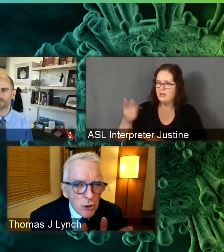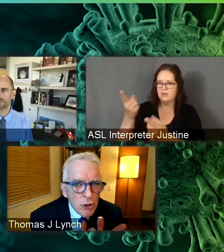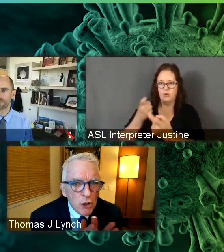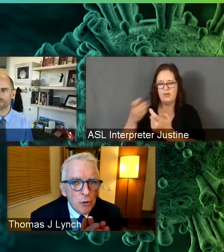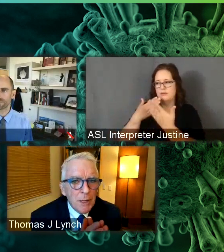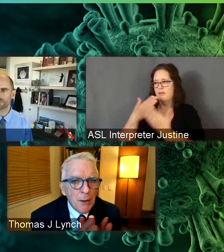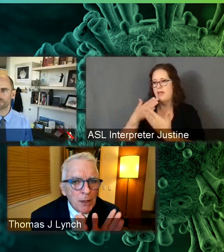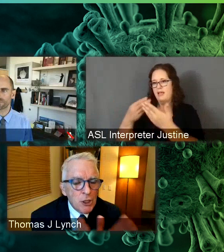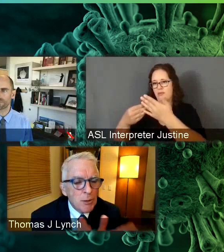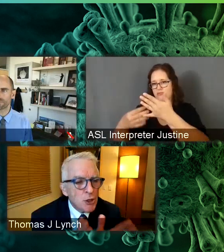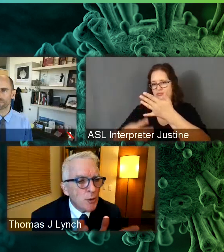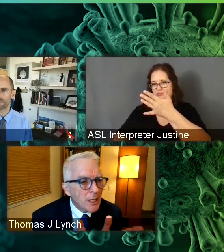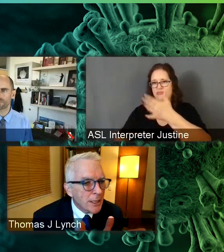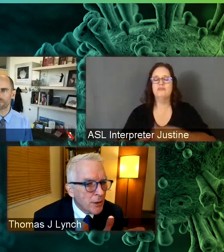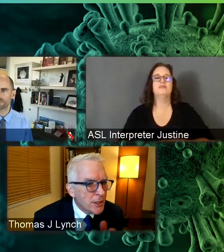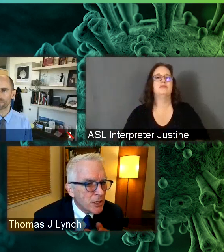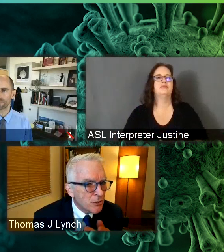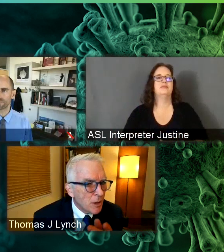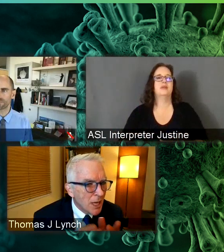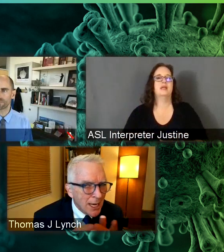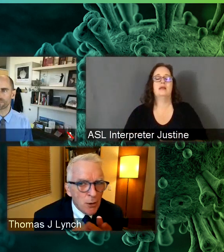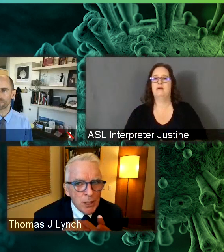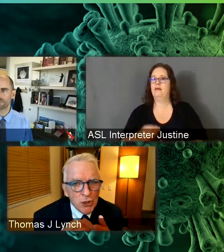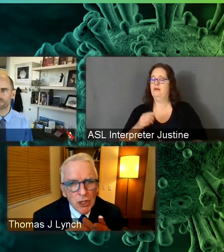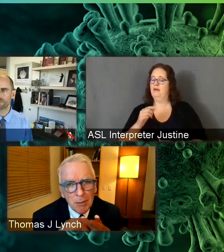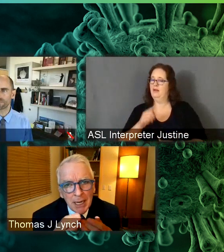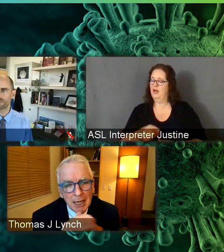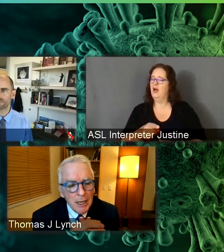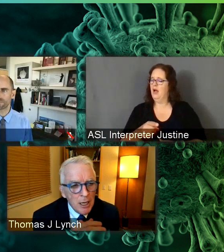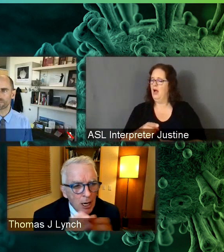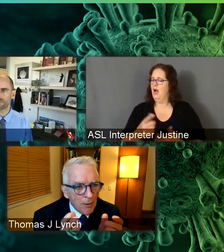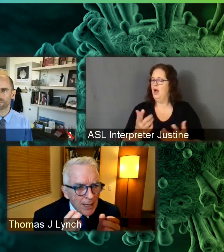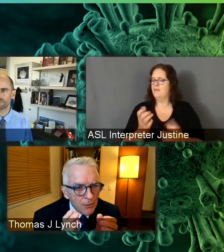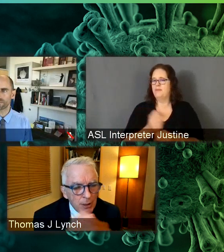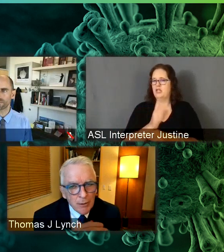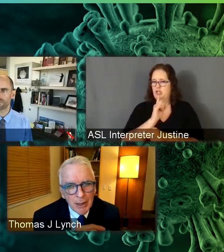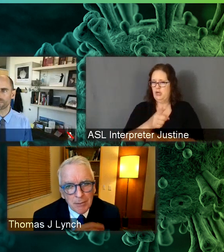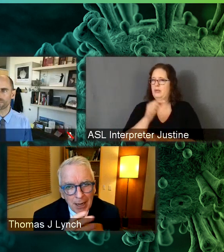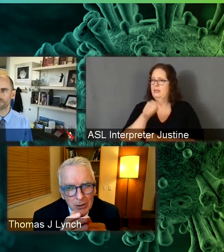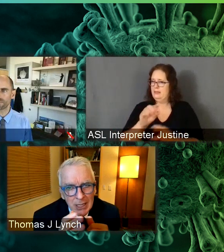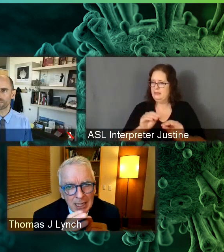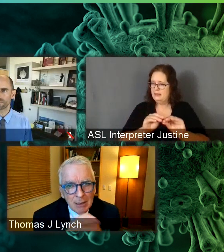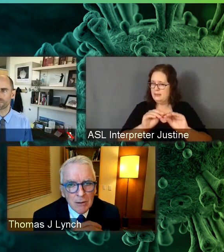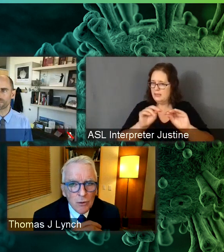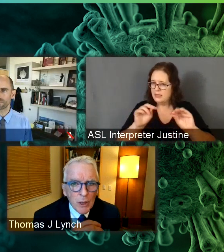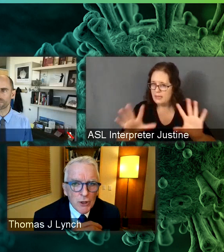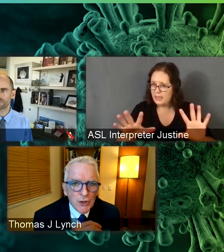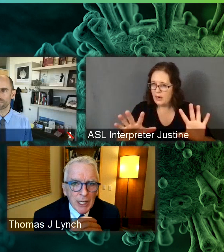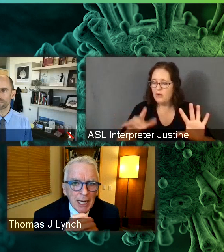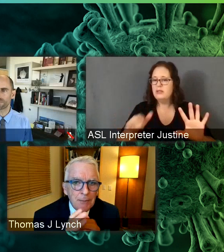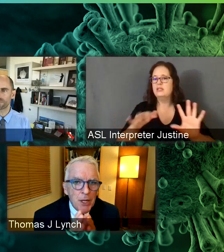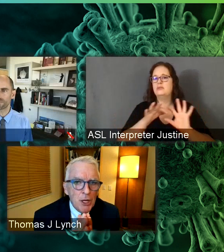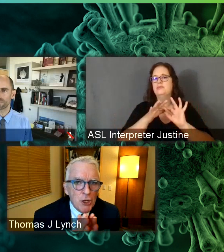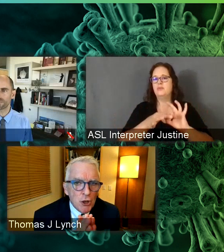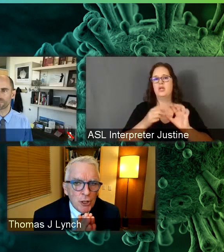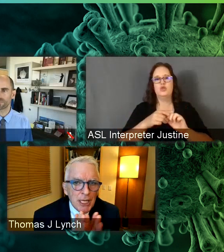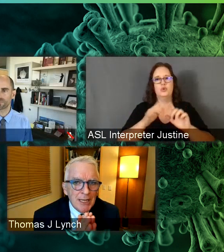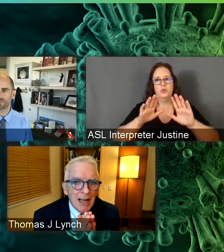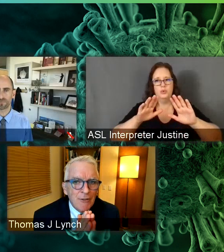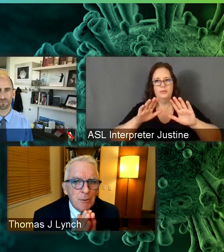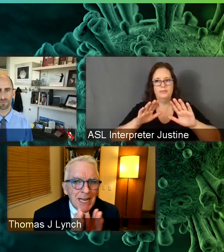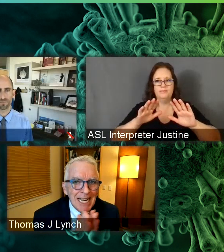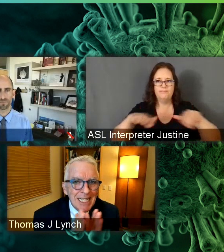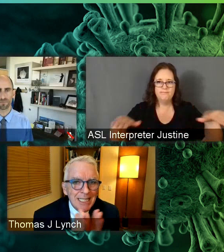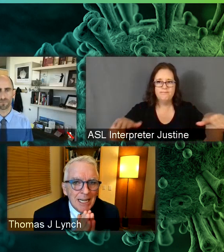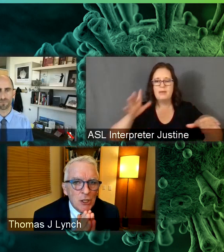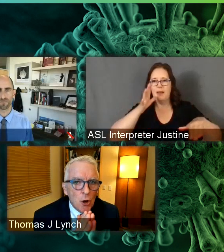kind of alluded to, but I want to just make sure we're clear on this because a lot of questions coming in around, around parenting and questions like that. So this